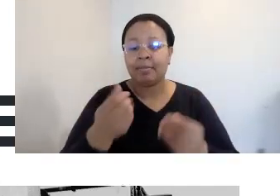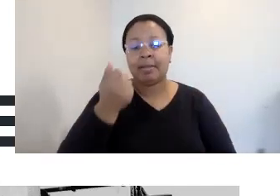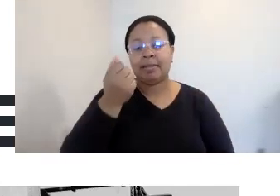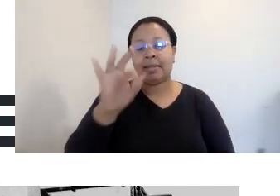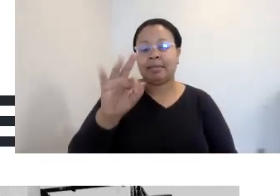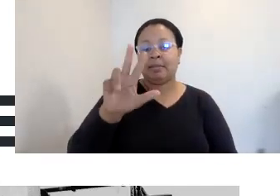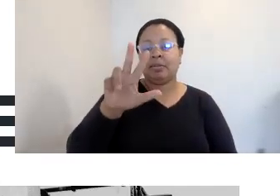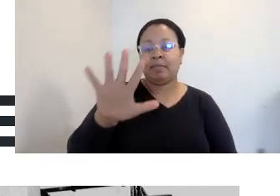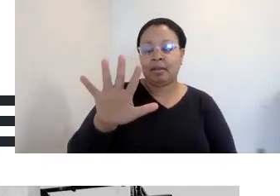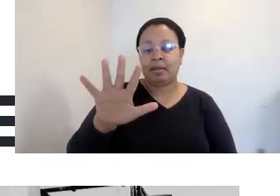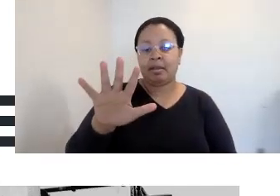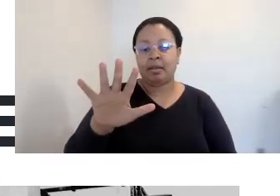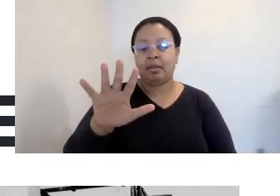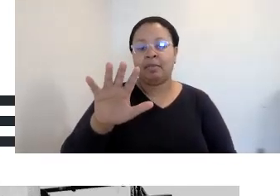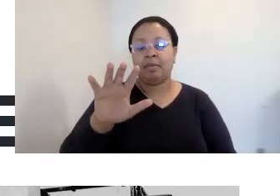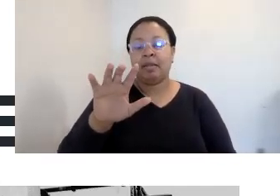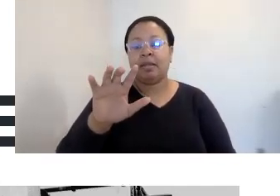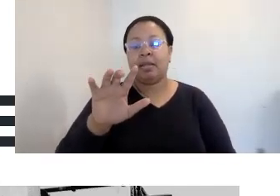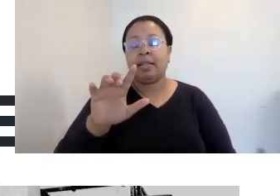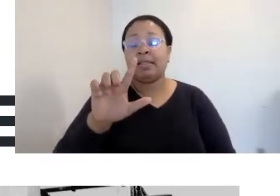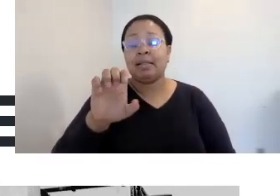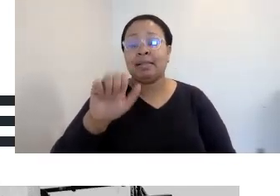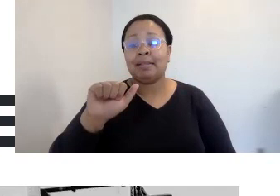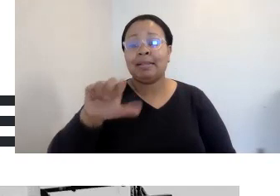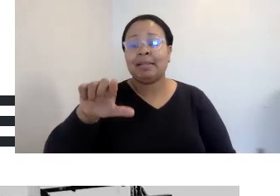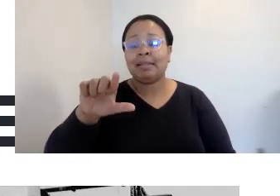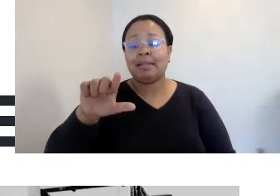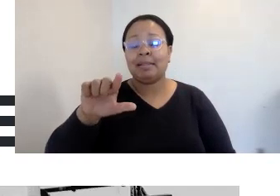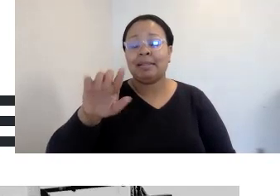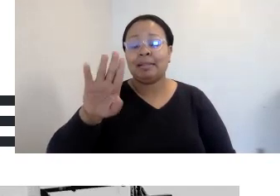1935, the League of the Physically Handicapped in New York City